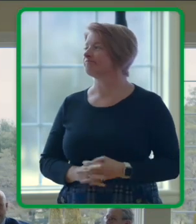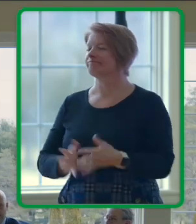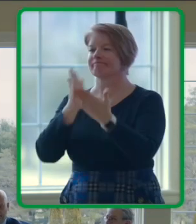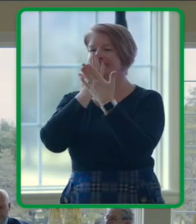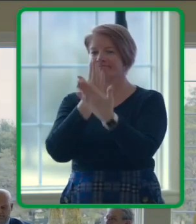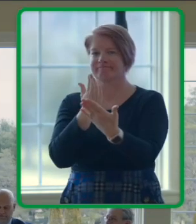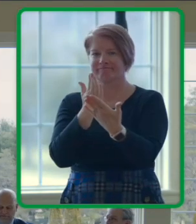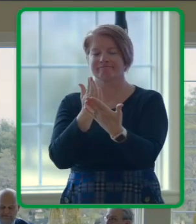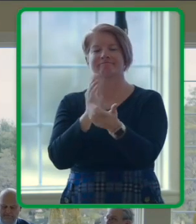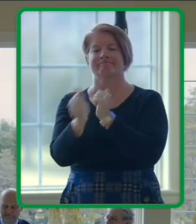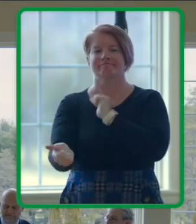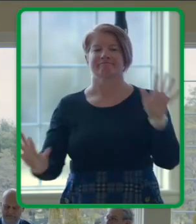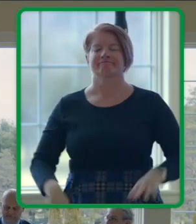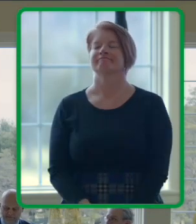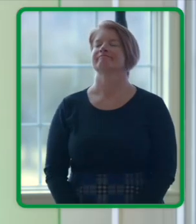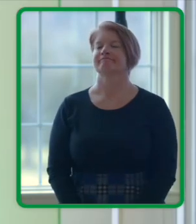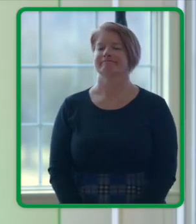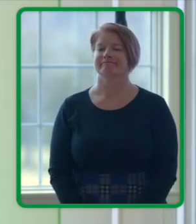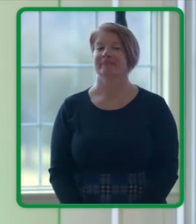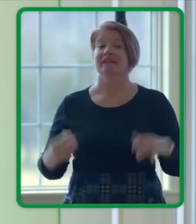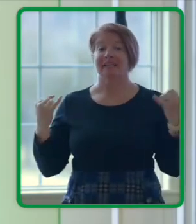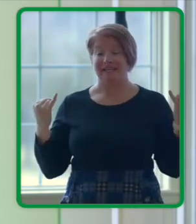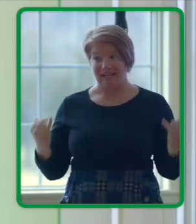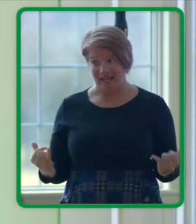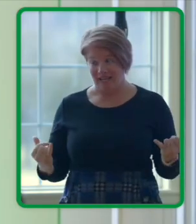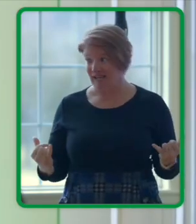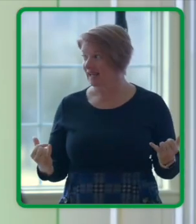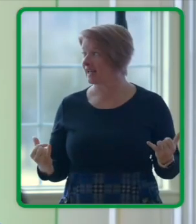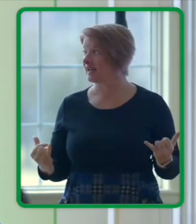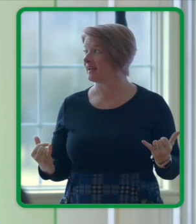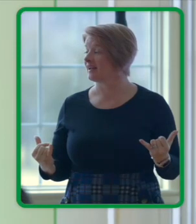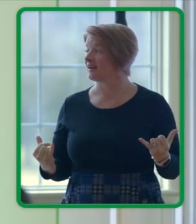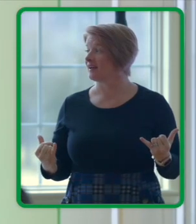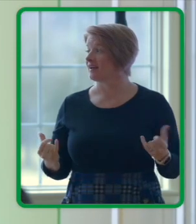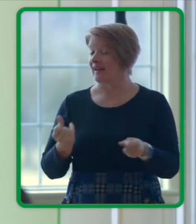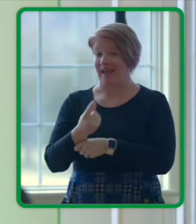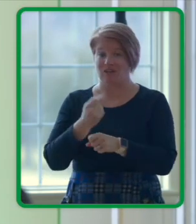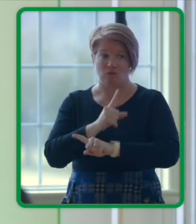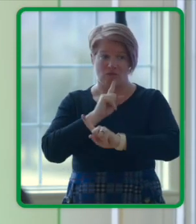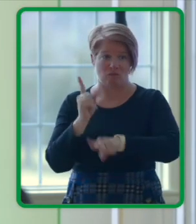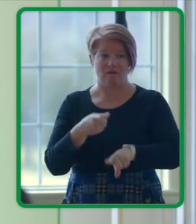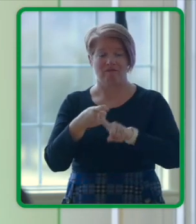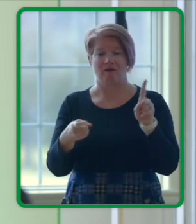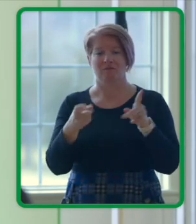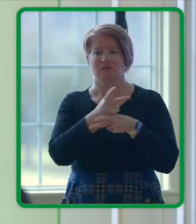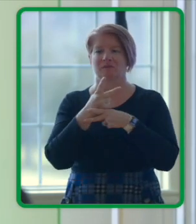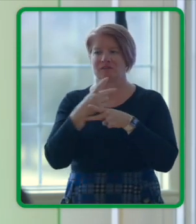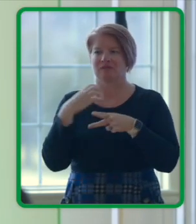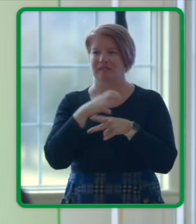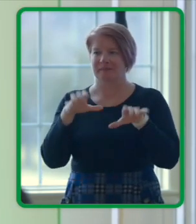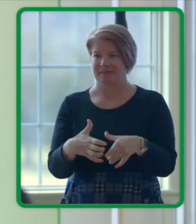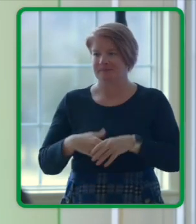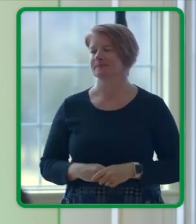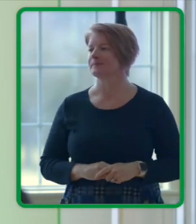Thank you. The motion carries. At this time, we will hear the annual report from the Supervisory Committee.